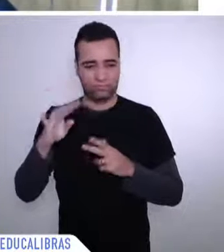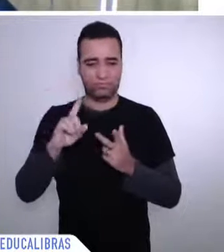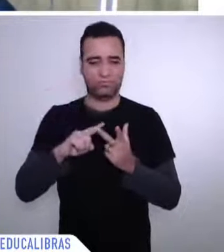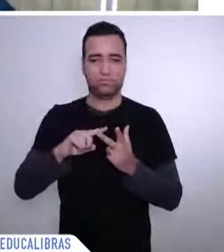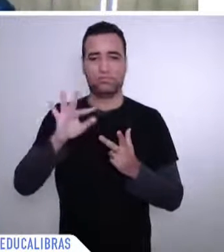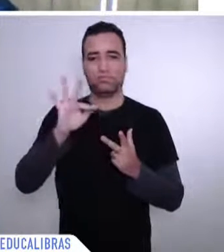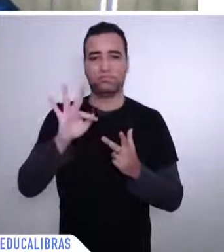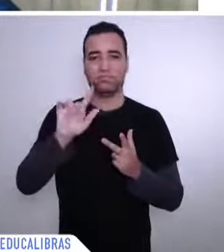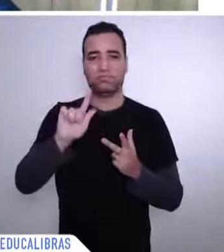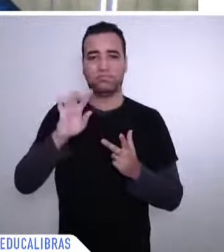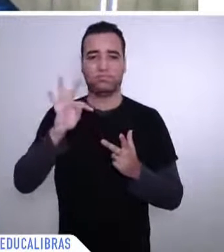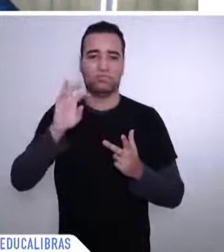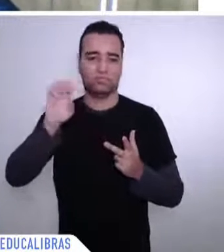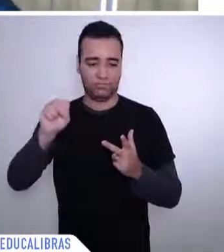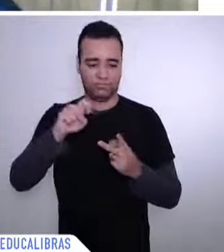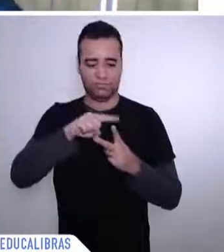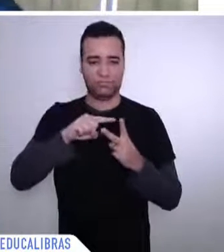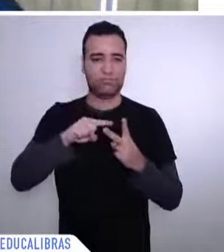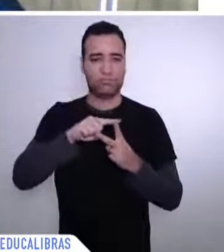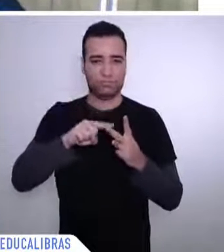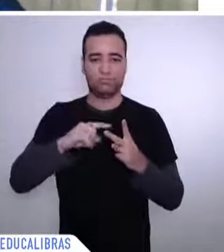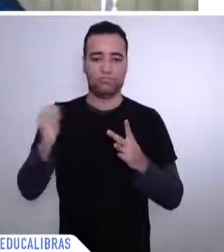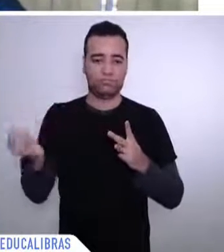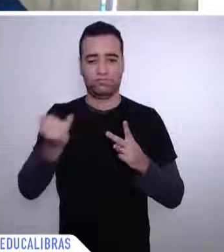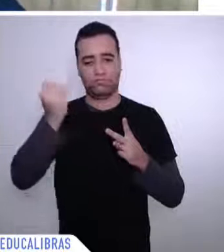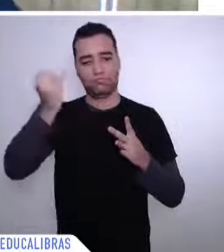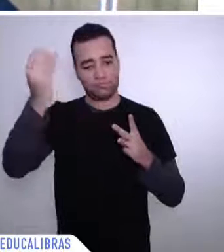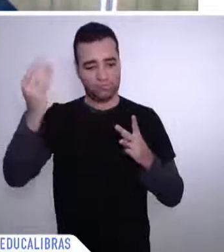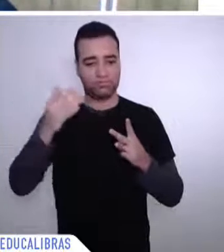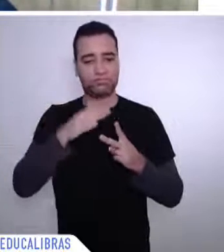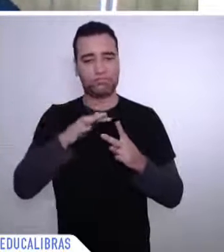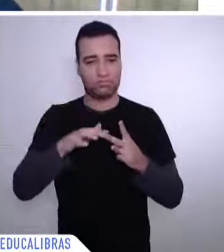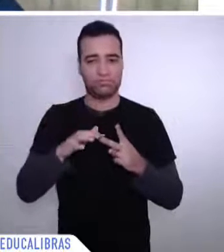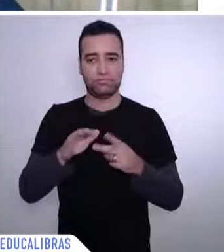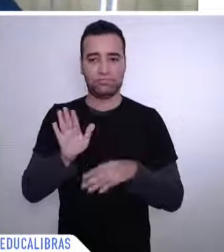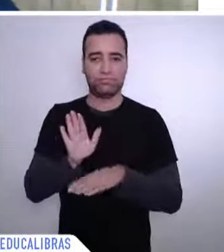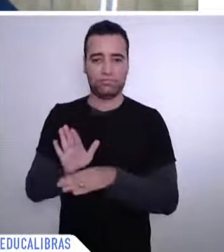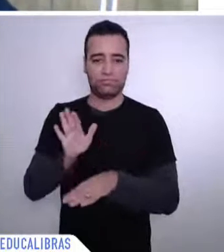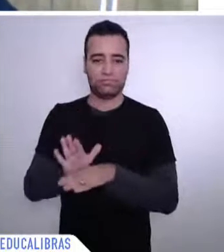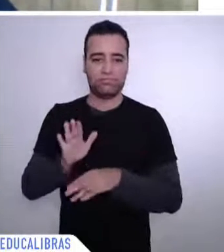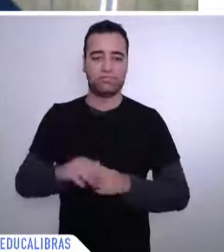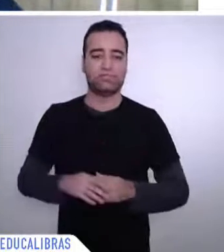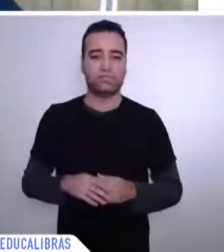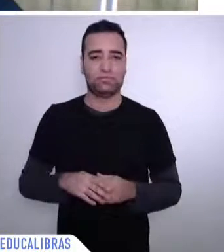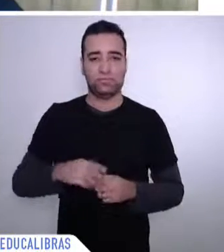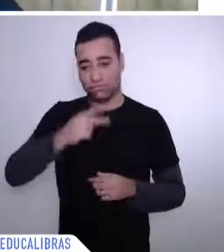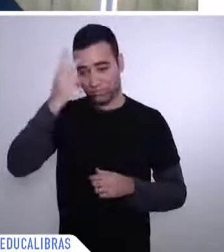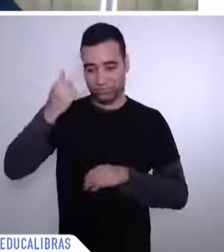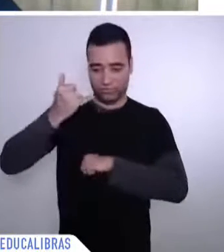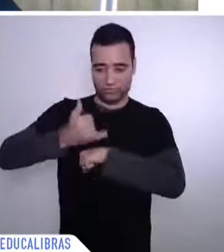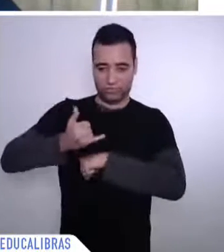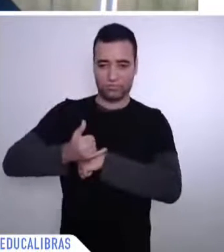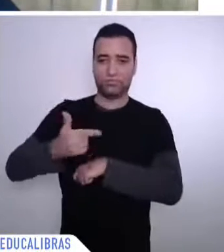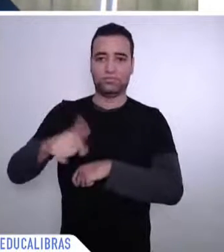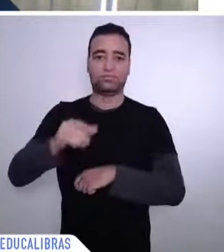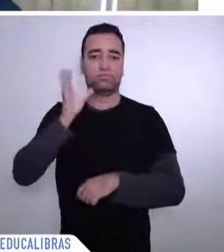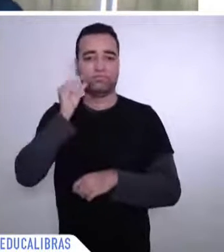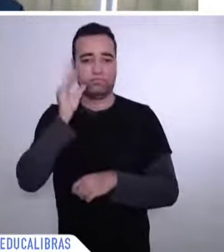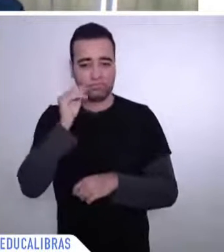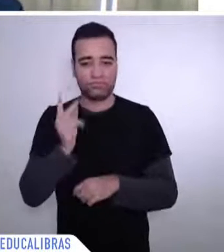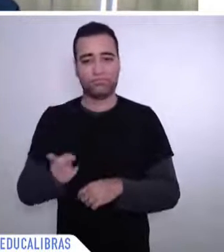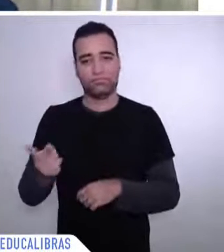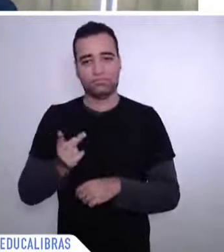FAT and what we call FGTS, and these are all for the